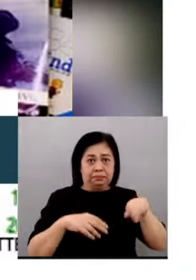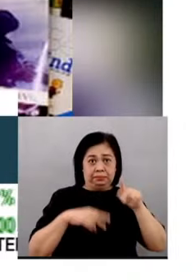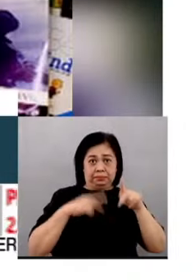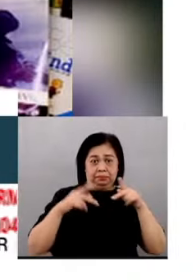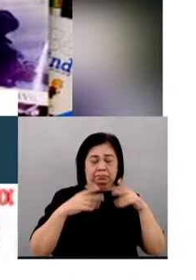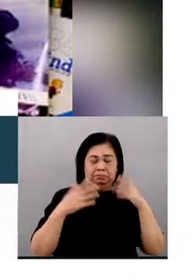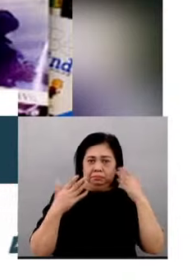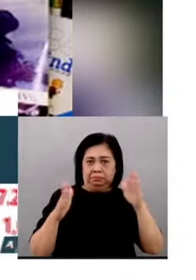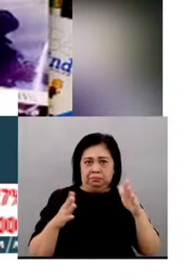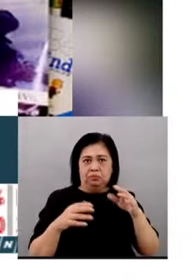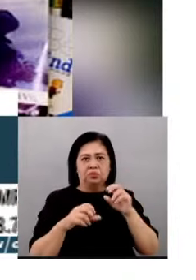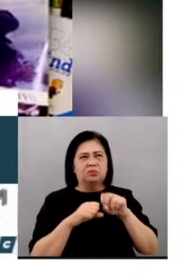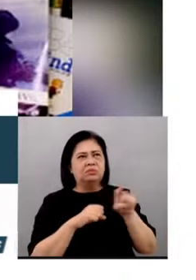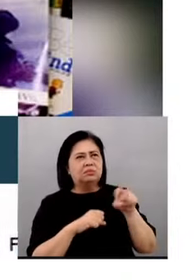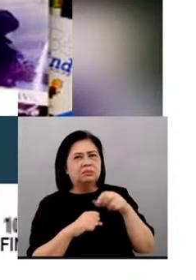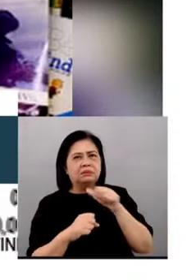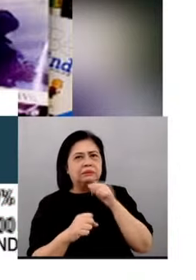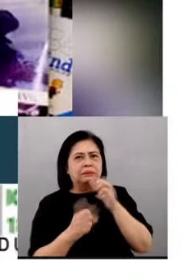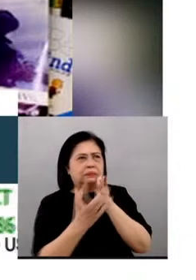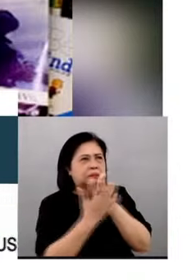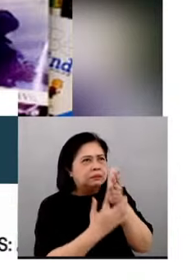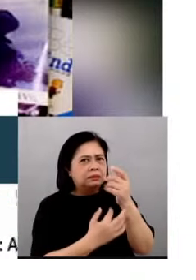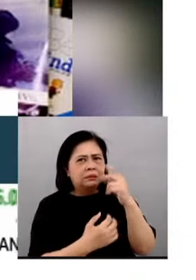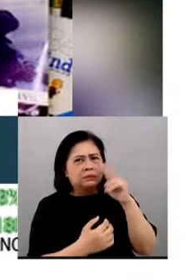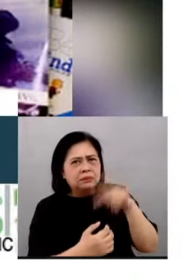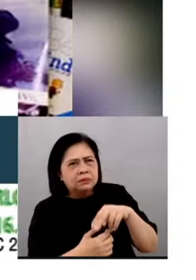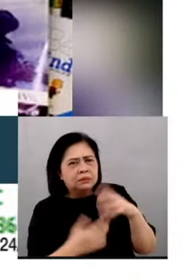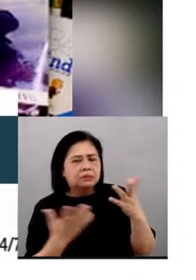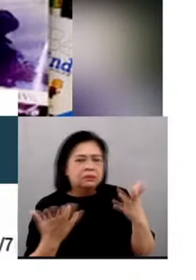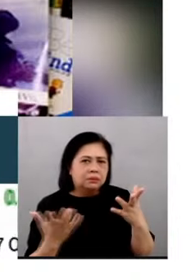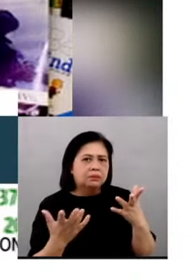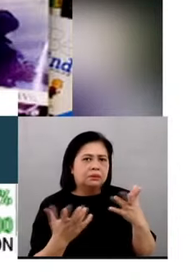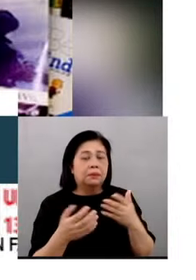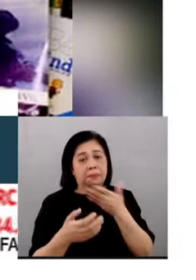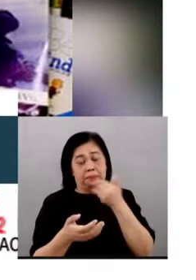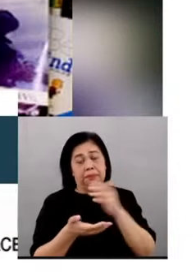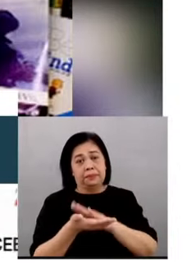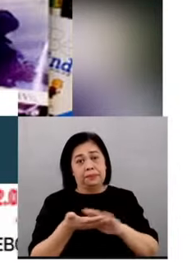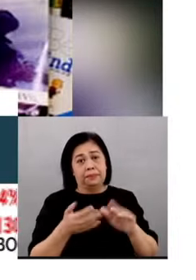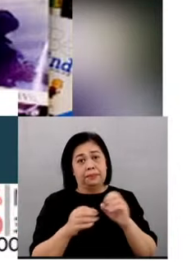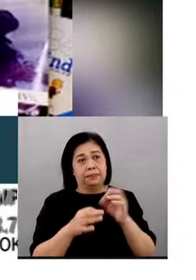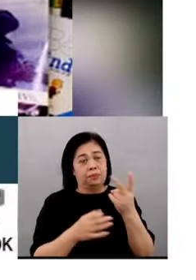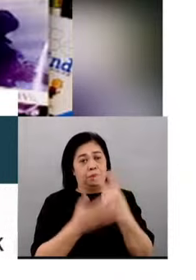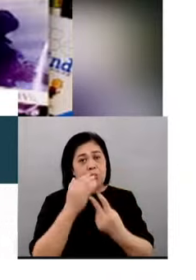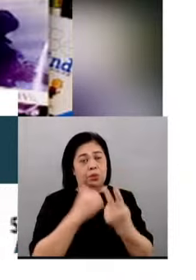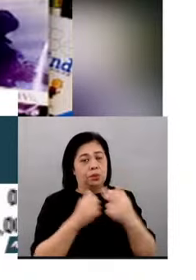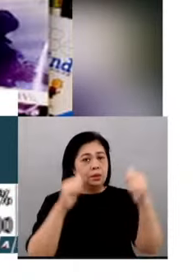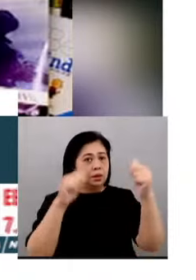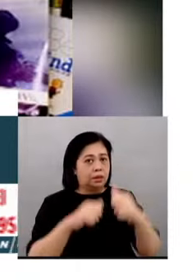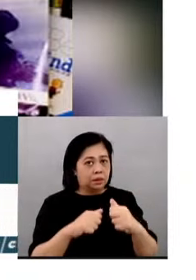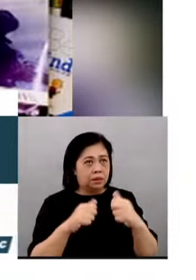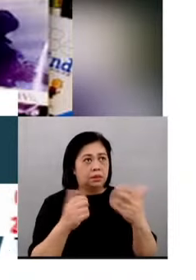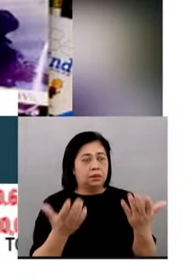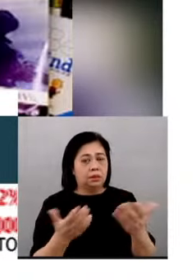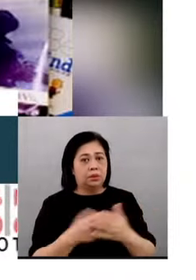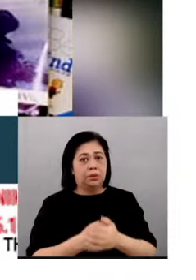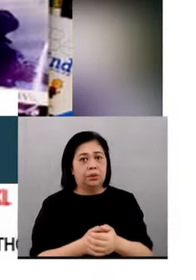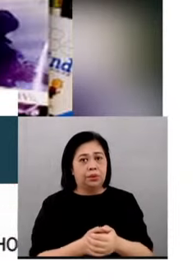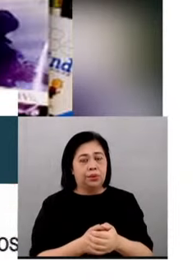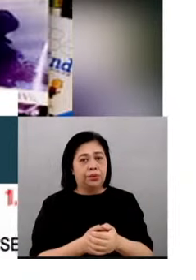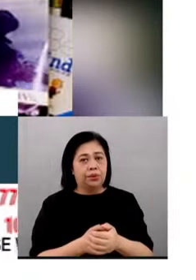in a way, it's so untransparent. It would be nice if they both agreed to actually